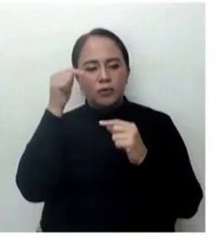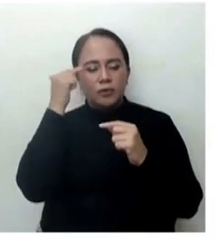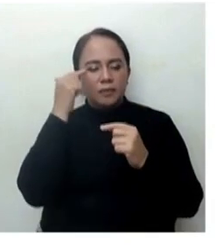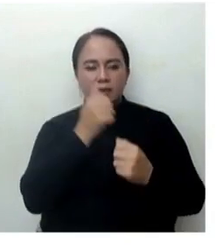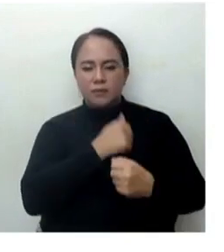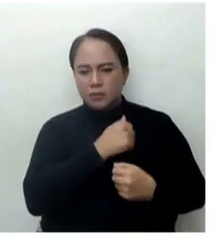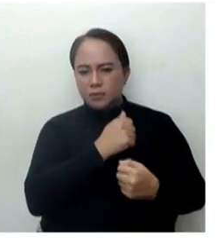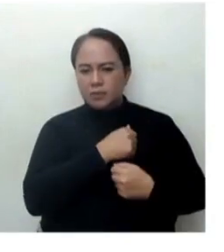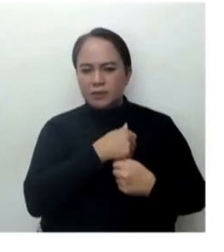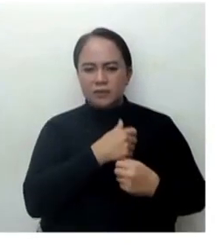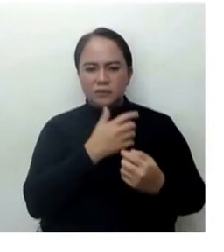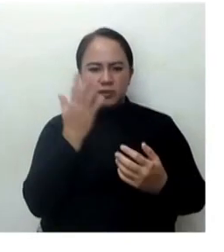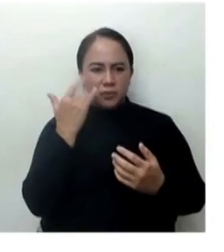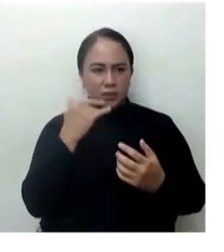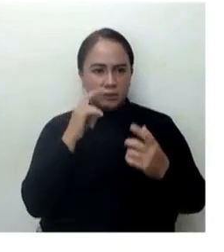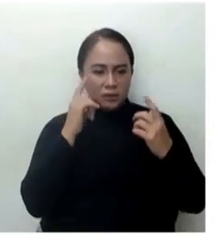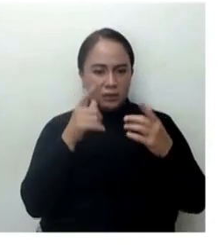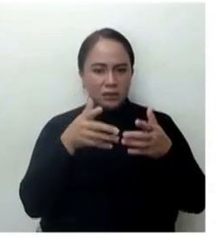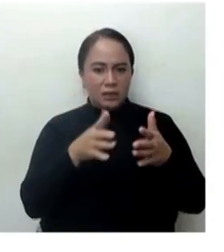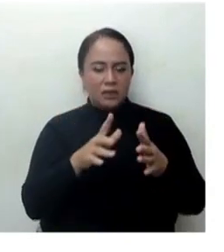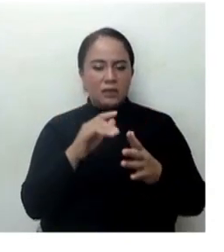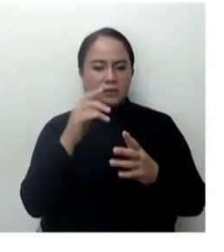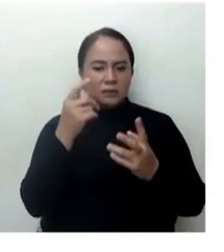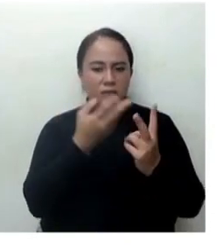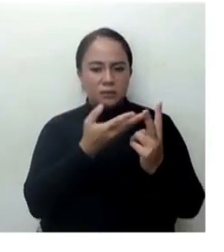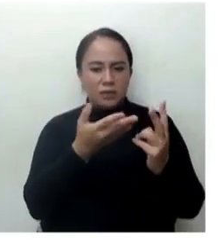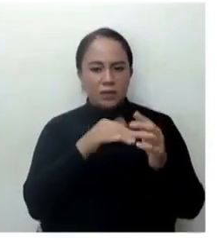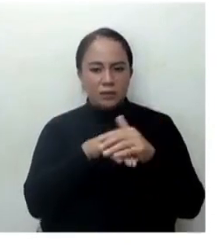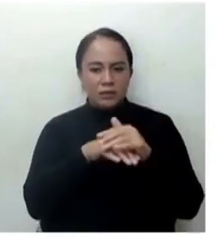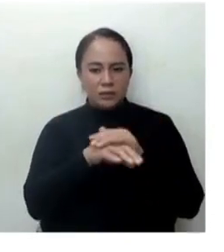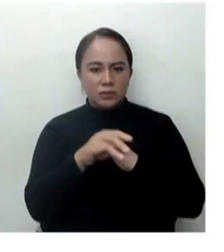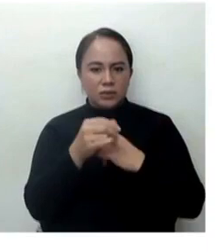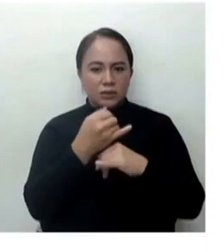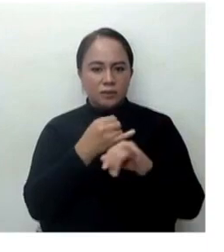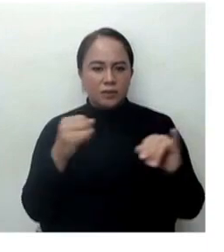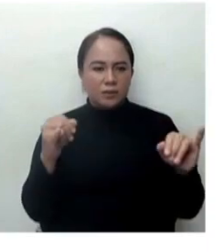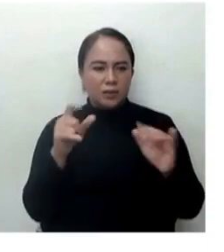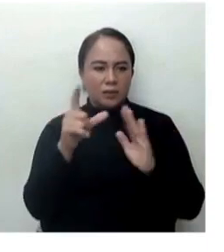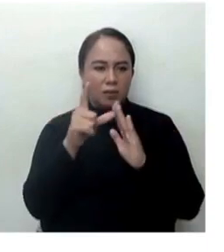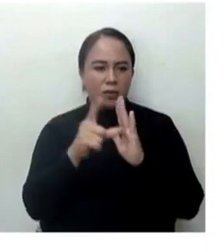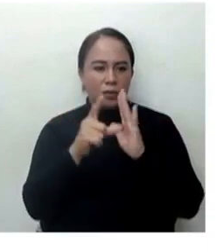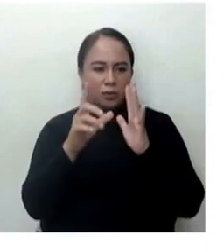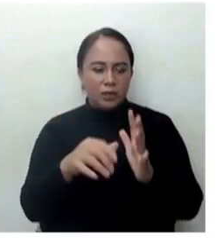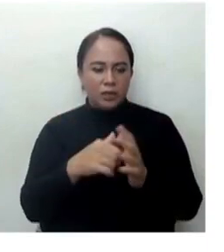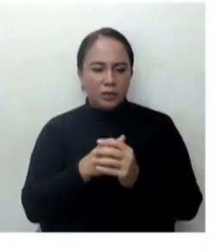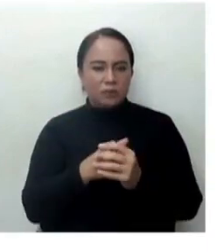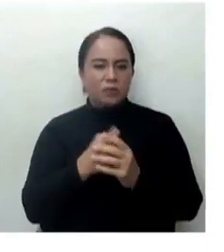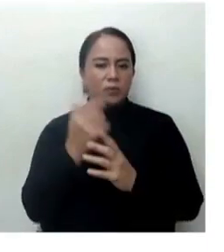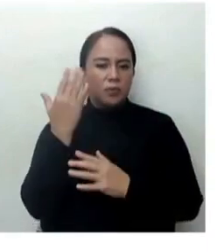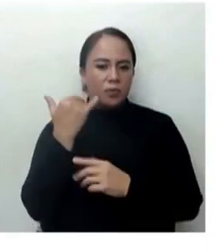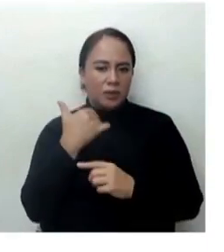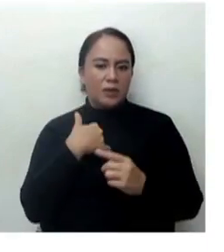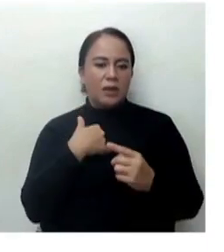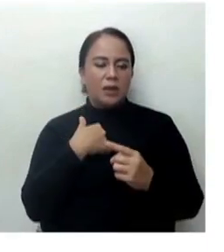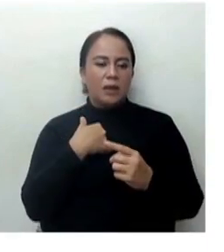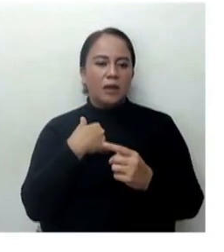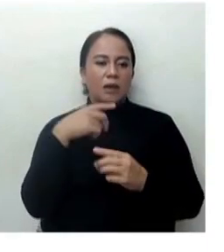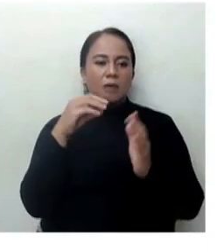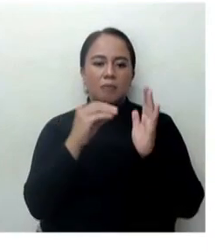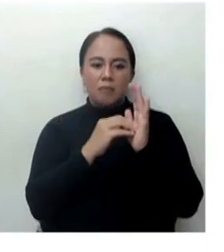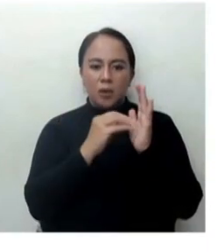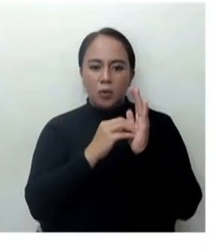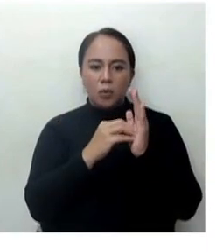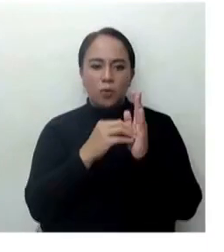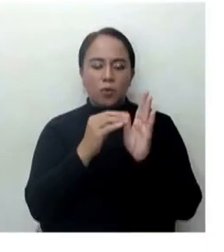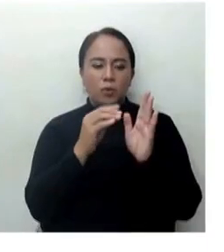then why is it that they did not allow Jed and Junila access to the independent lawyer? Why is it that they got a POW lawyer